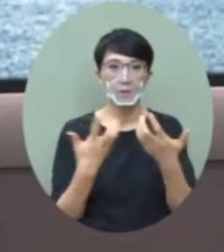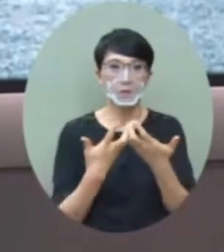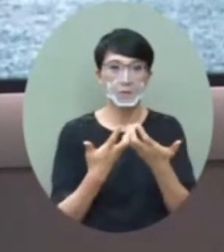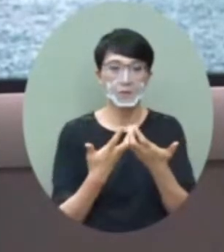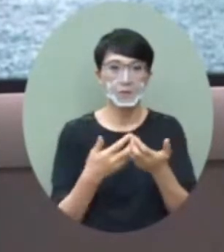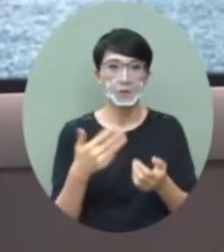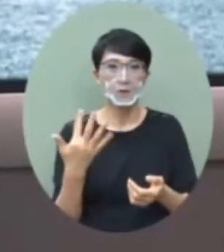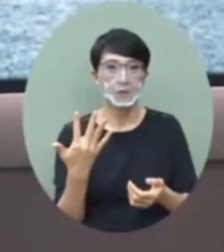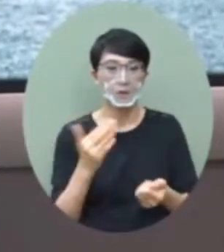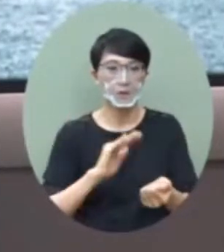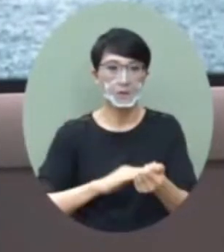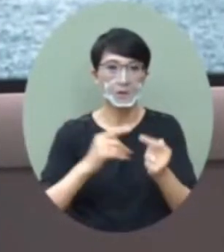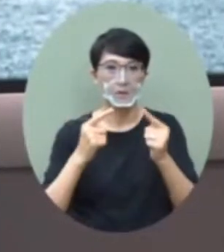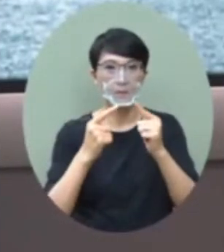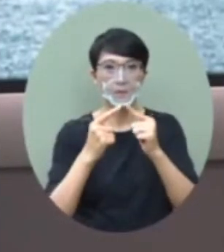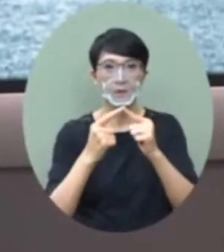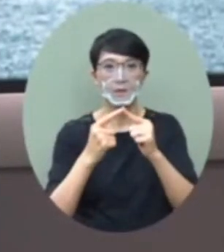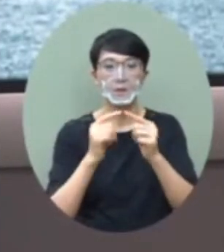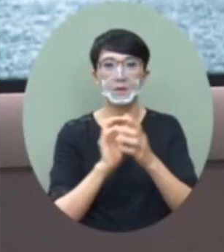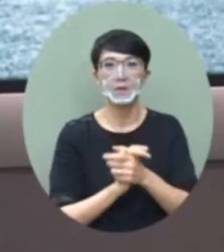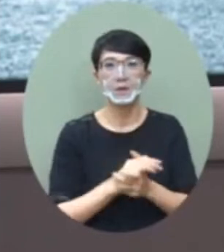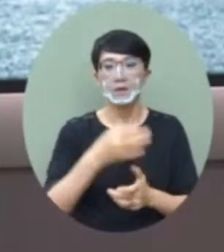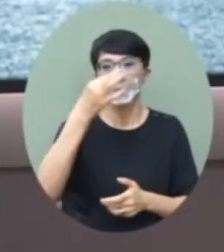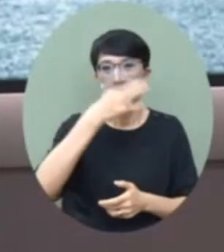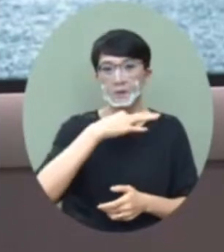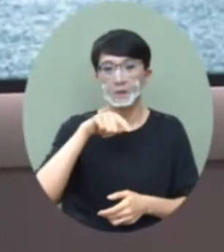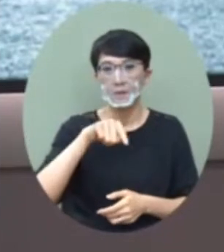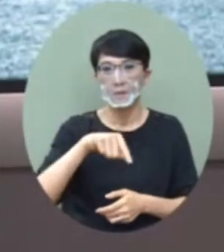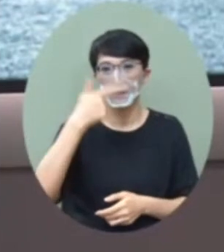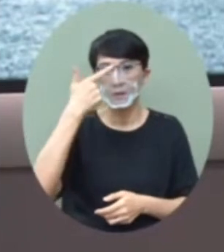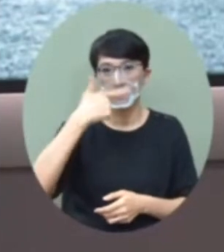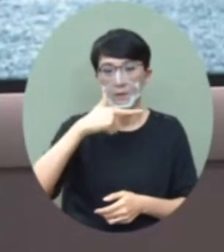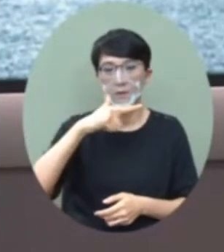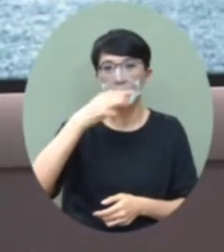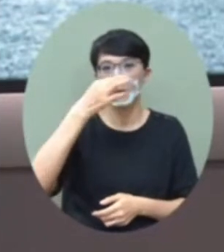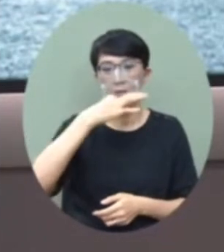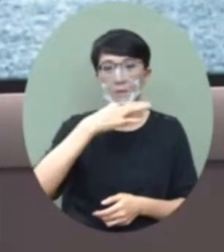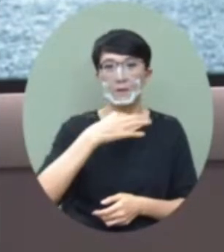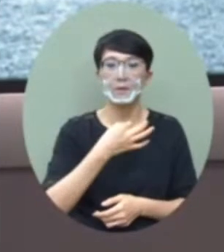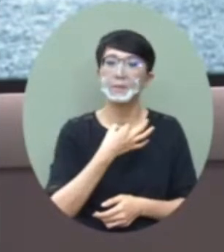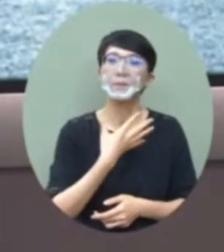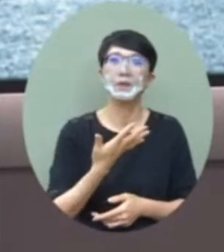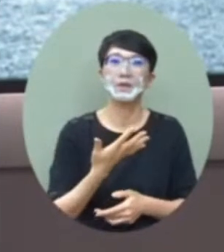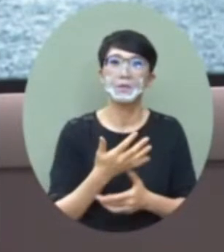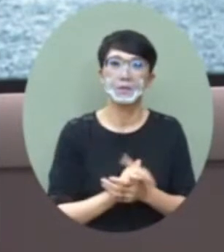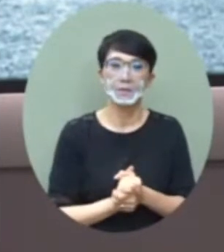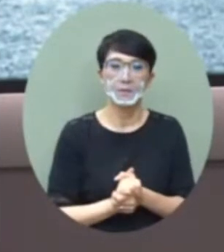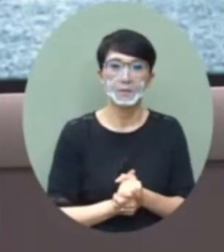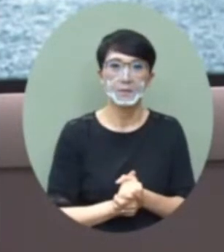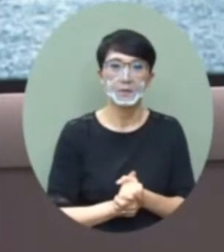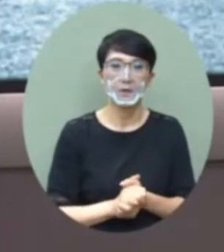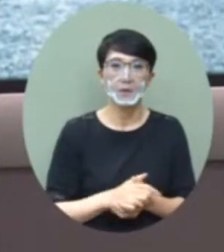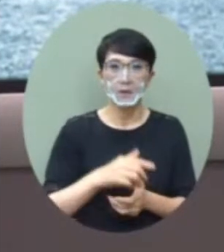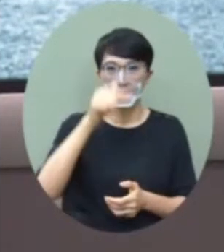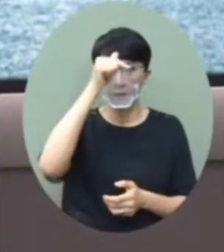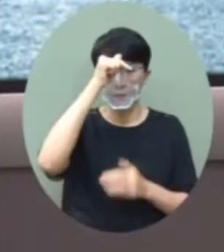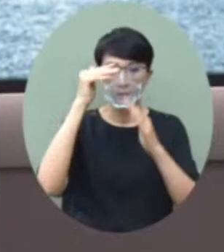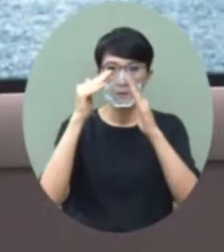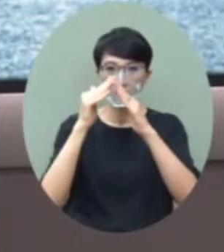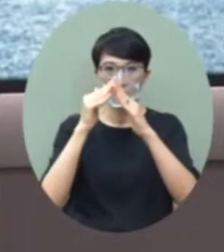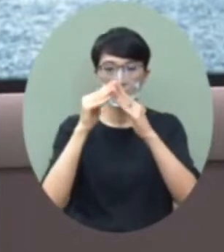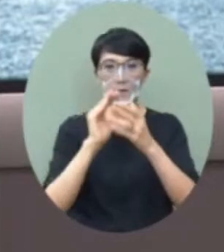the different criteria, as well as the patient's